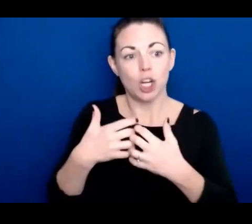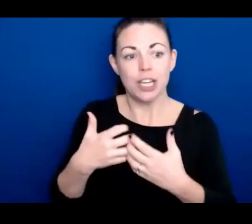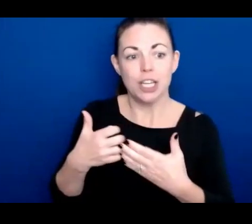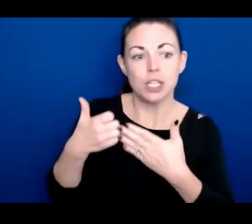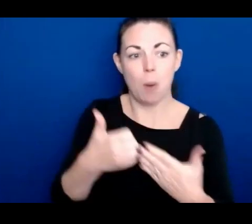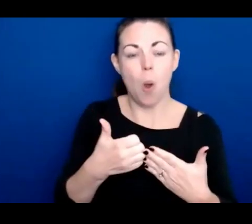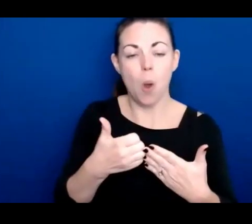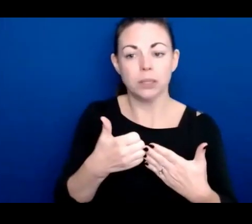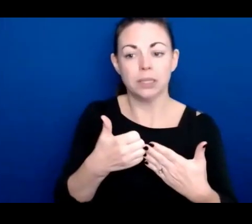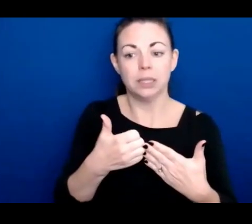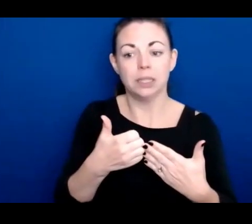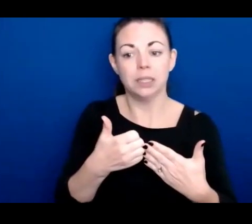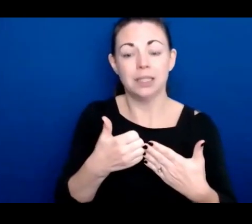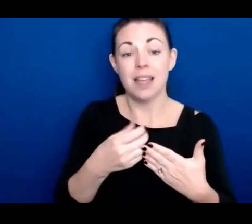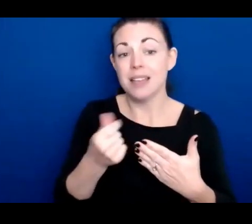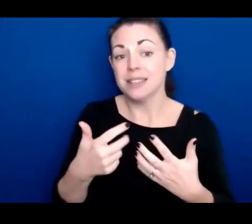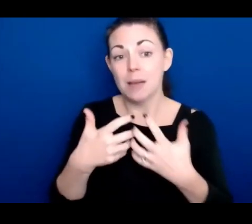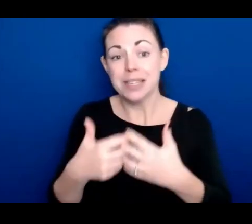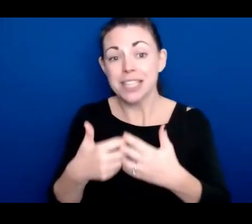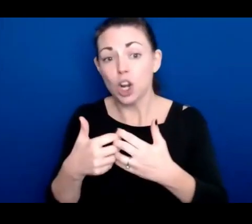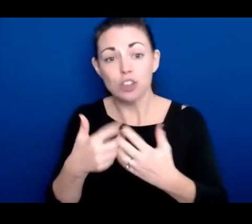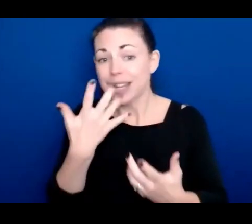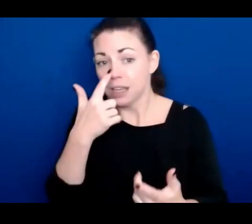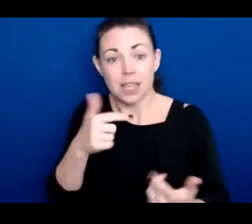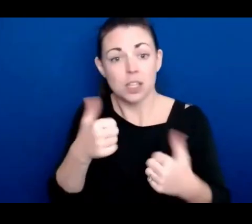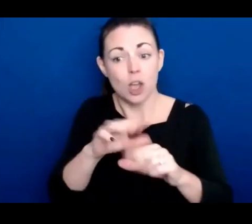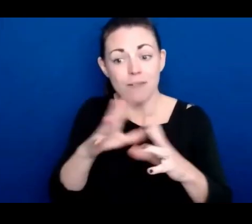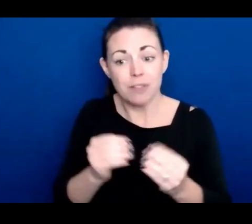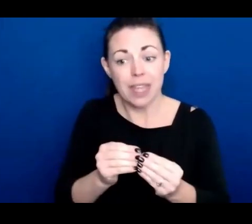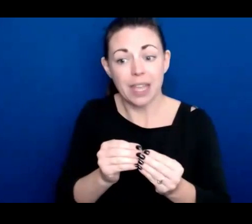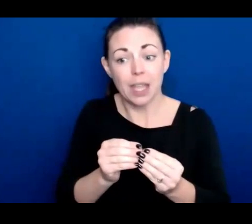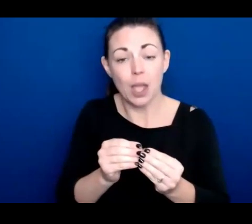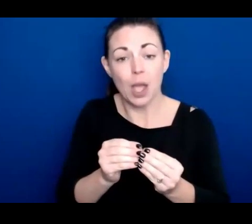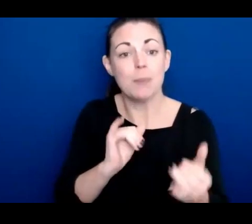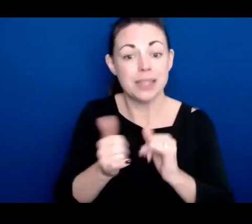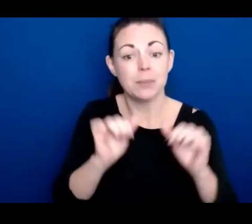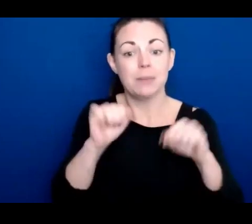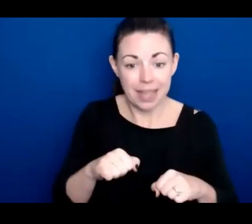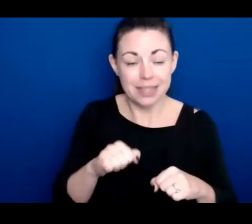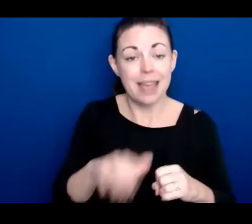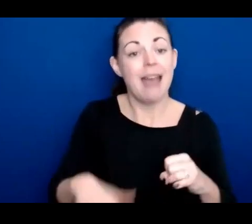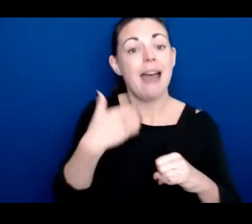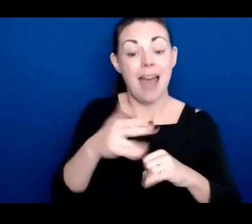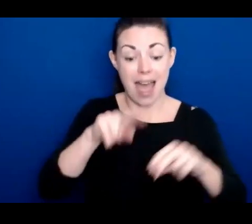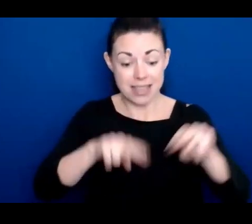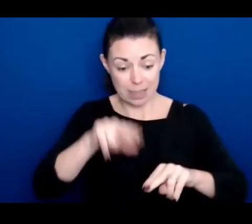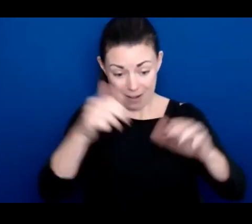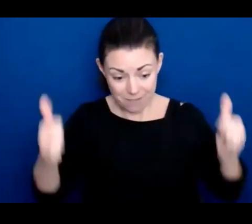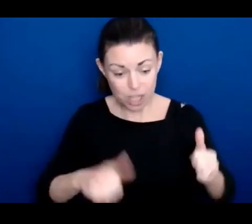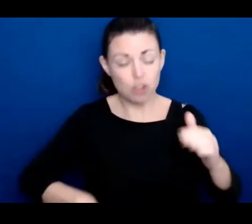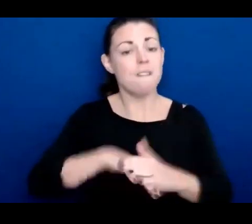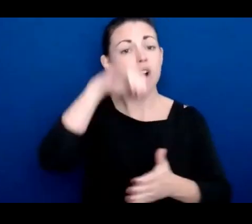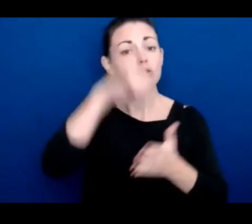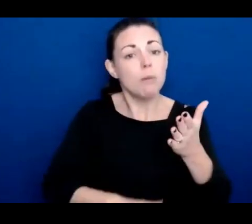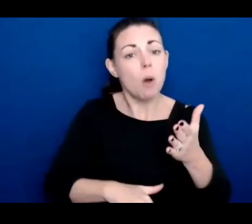sometimes technology might not be the answer, but on many occasions it is. At the end of the assessment, you'll get a full report detailing what